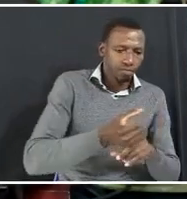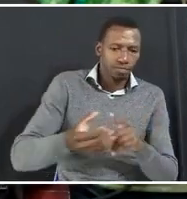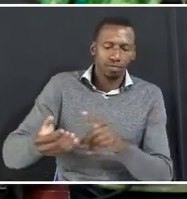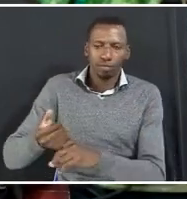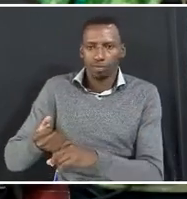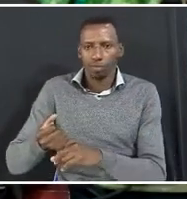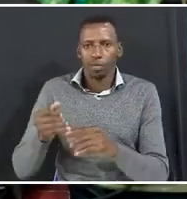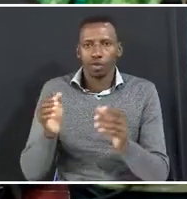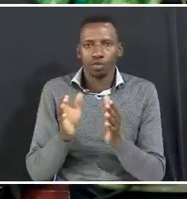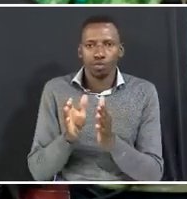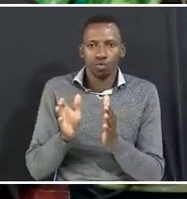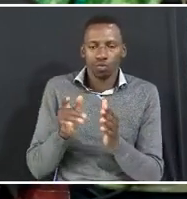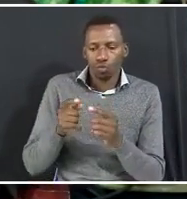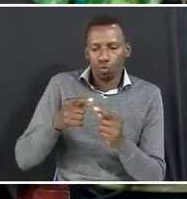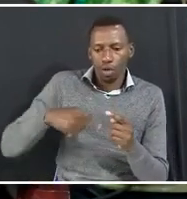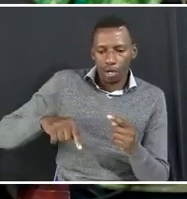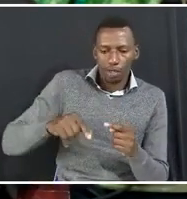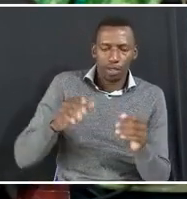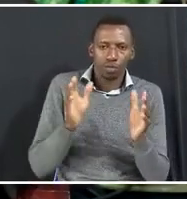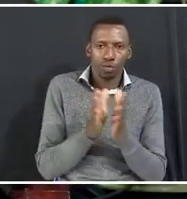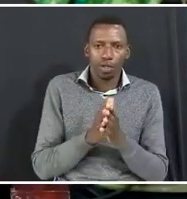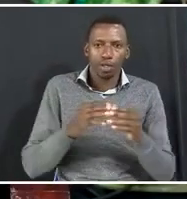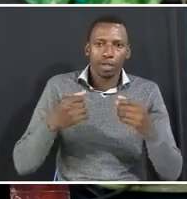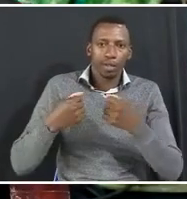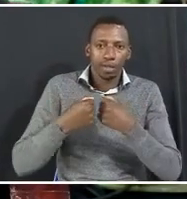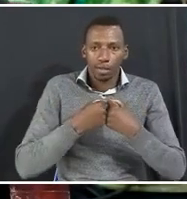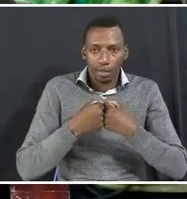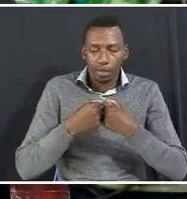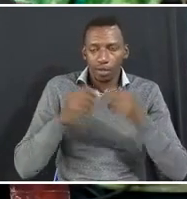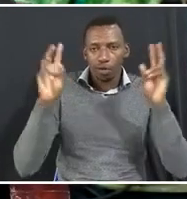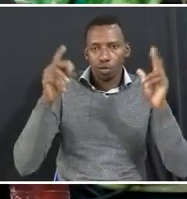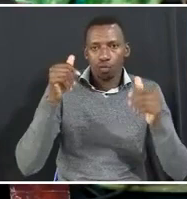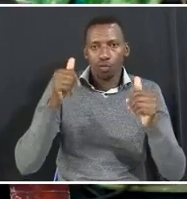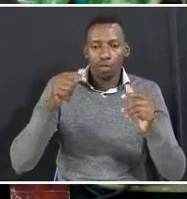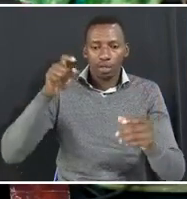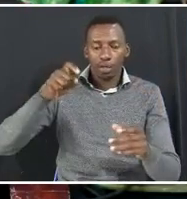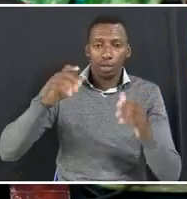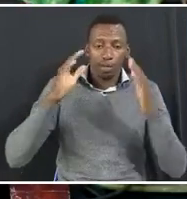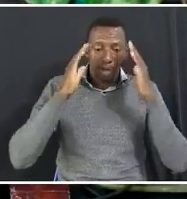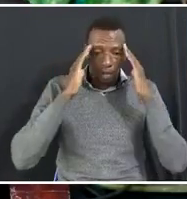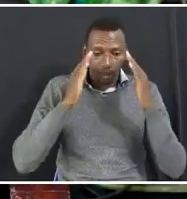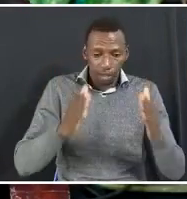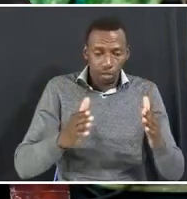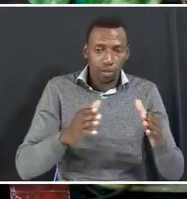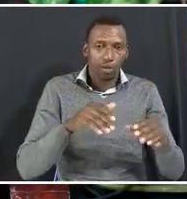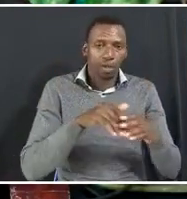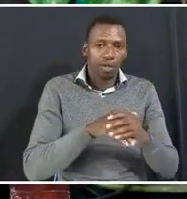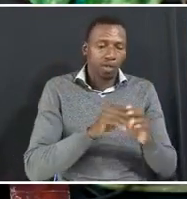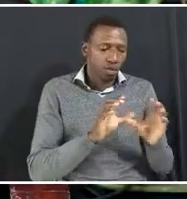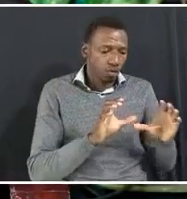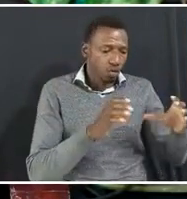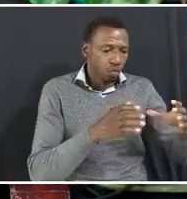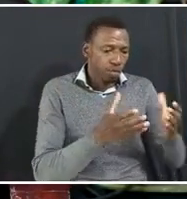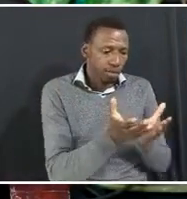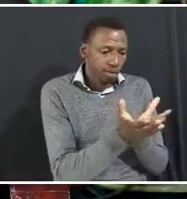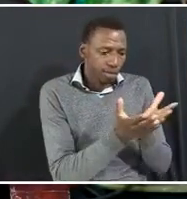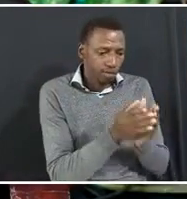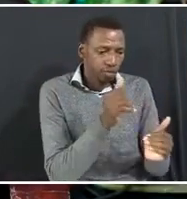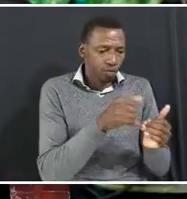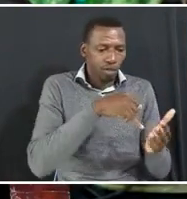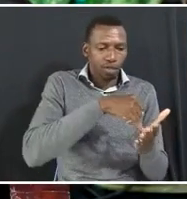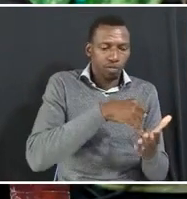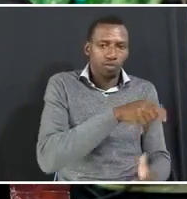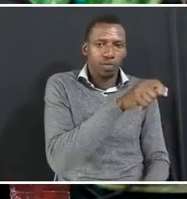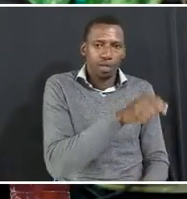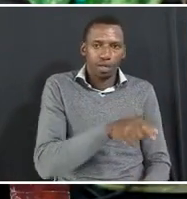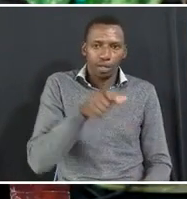with issues that require attention, as the community service, which actually involves each and every one of us,